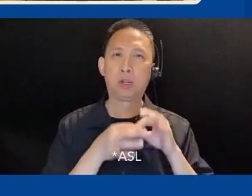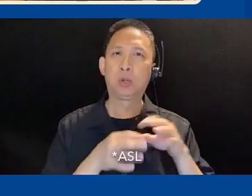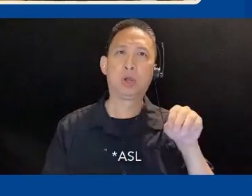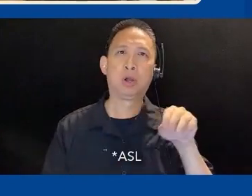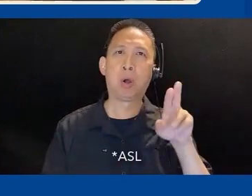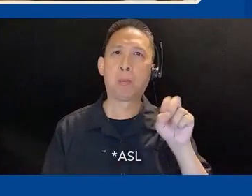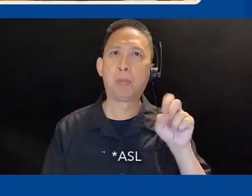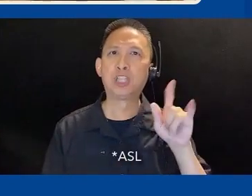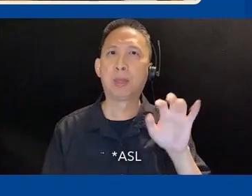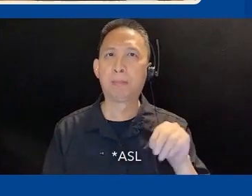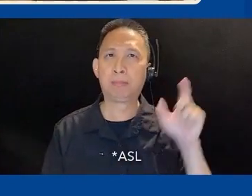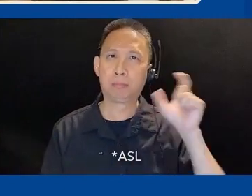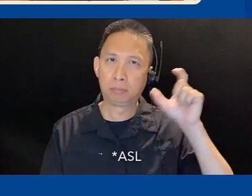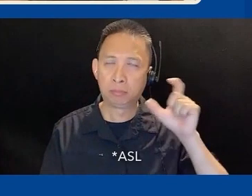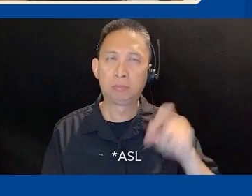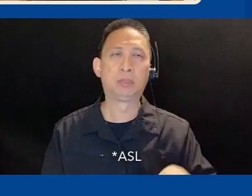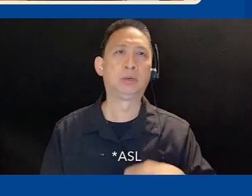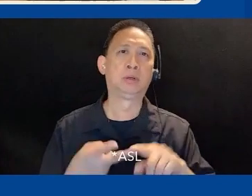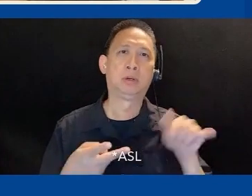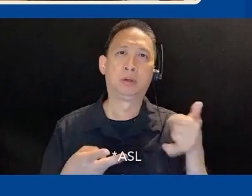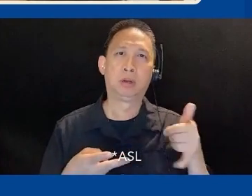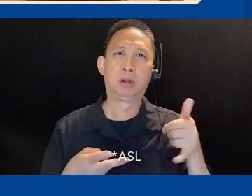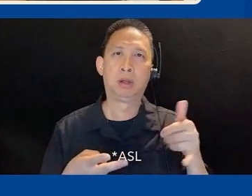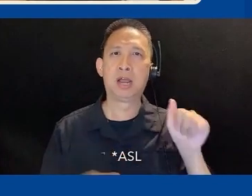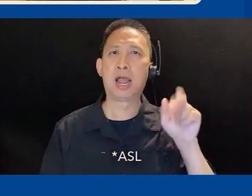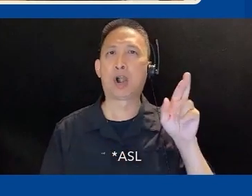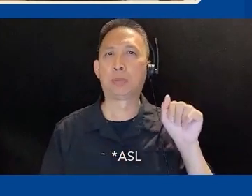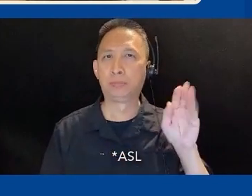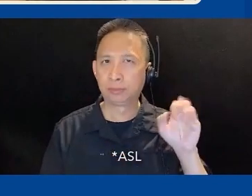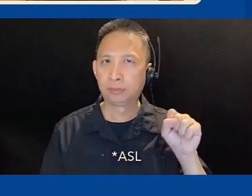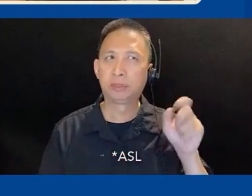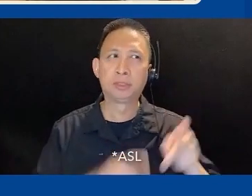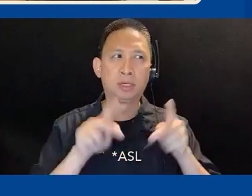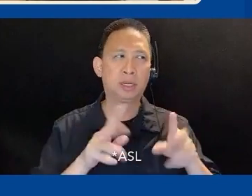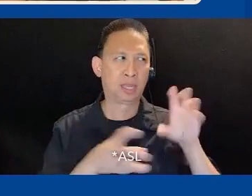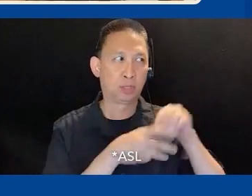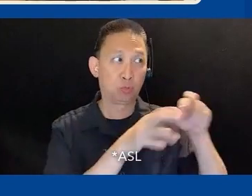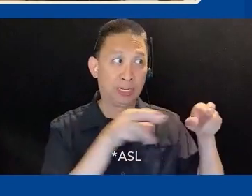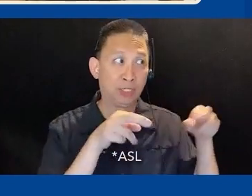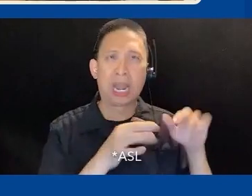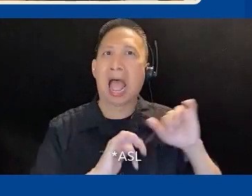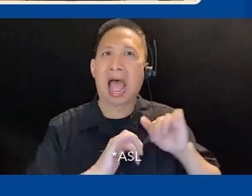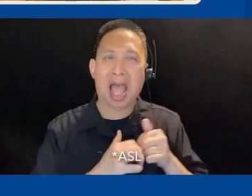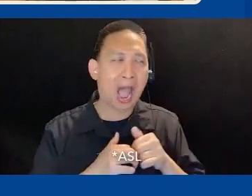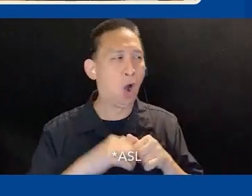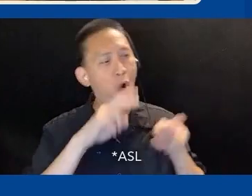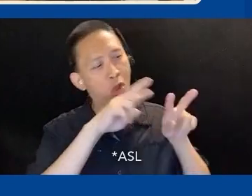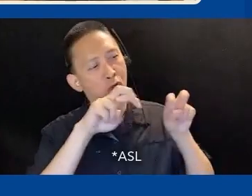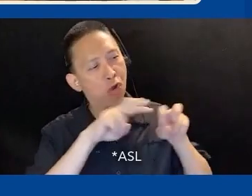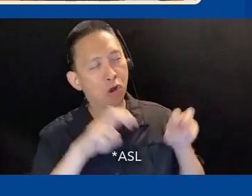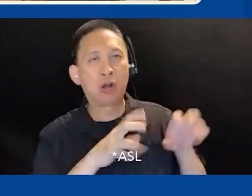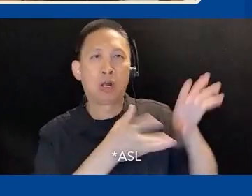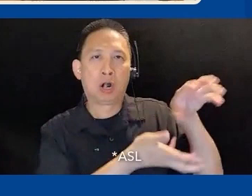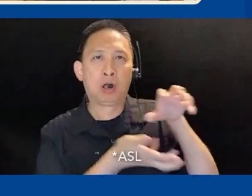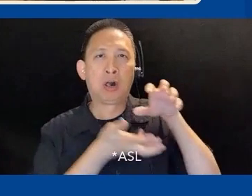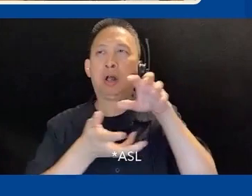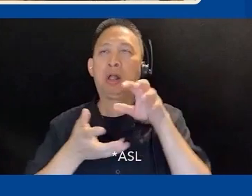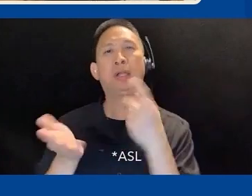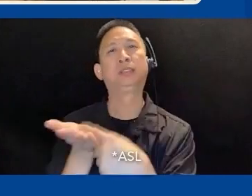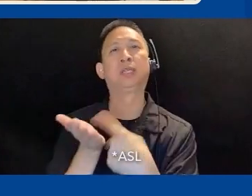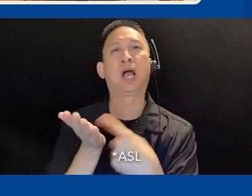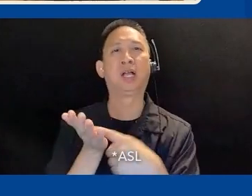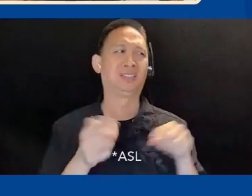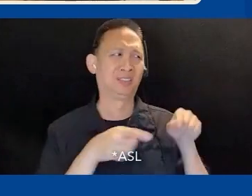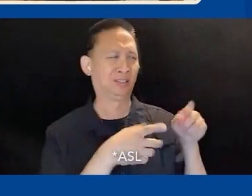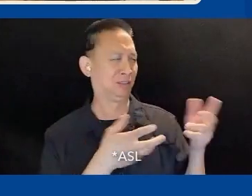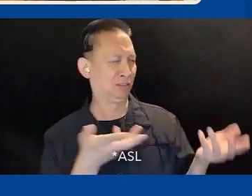and people from the region. So I think it's important to locate us historically. We live